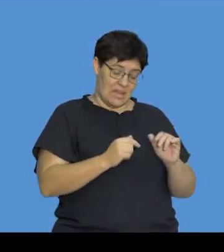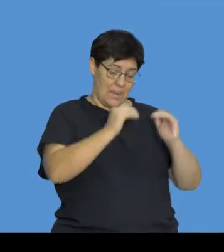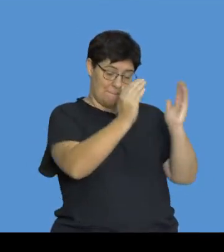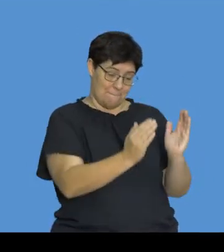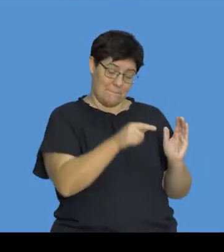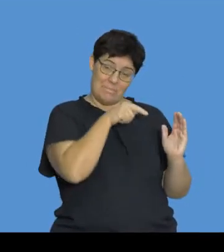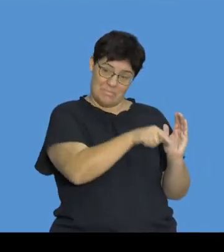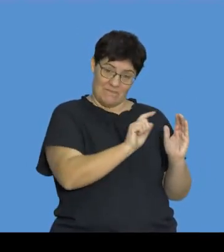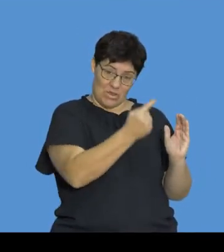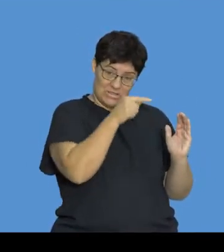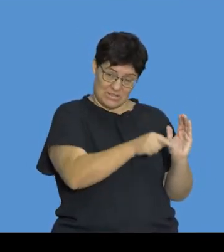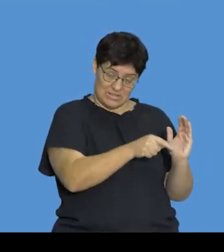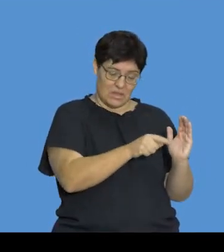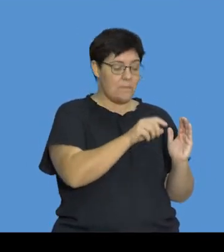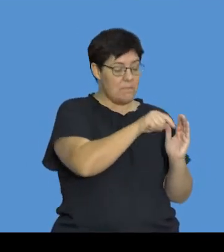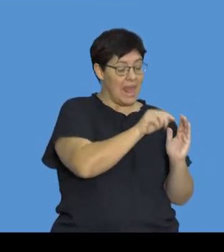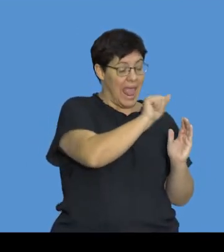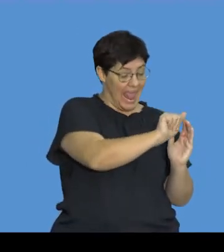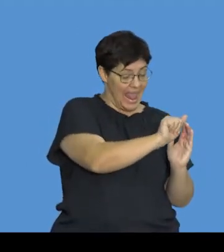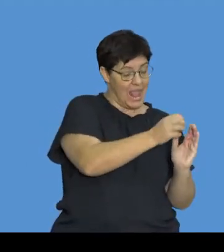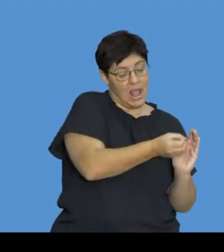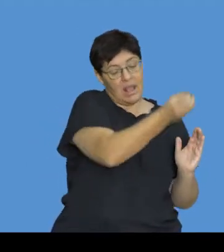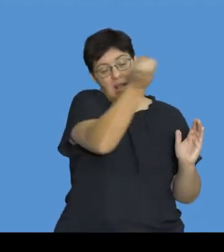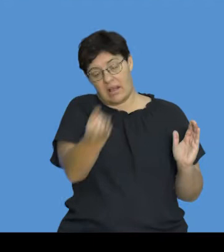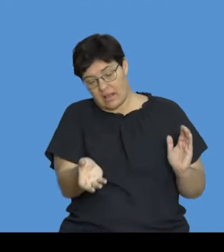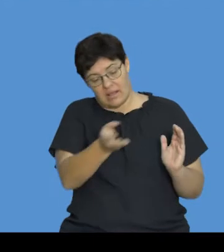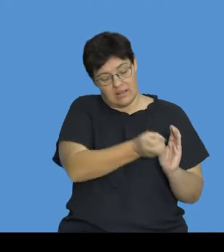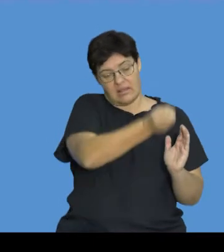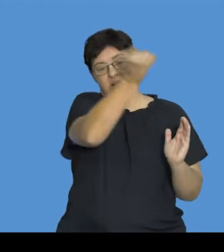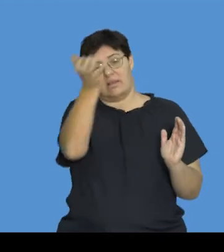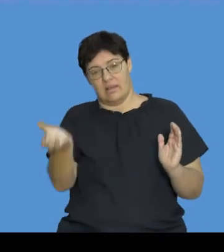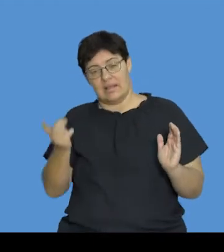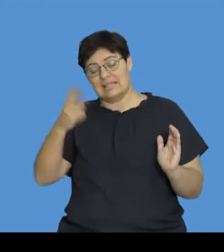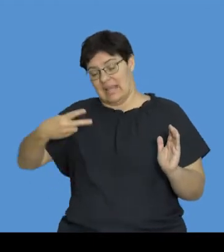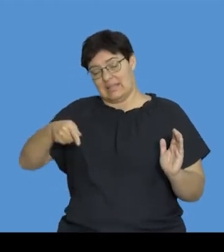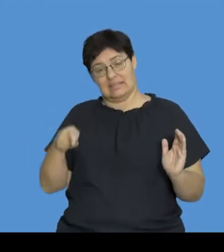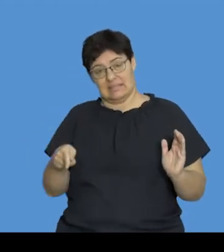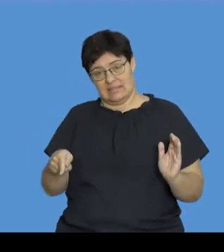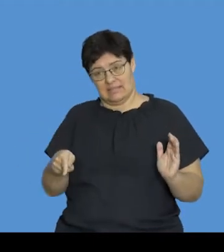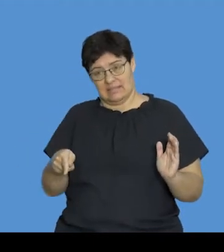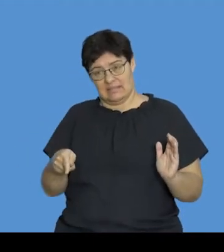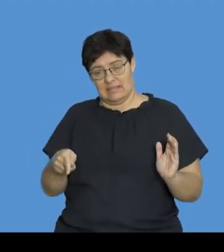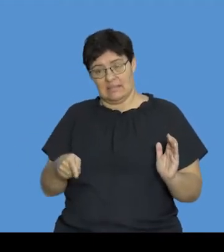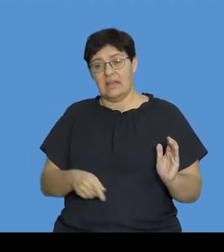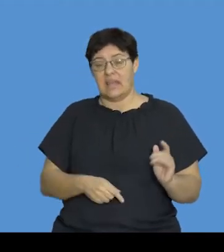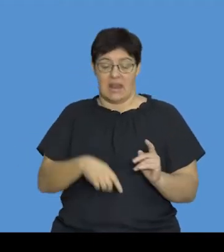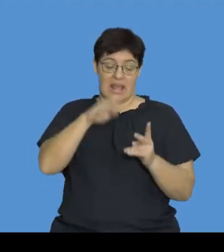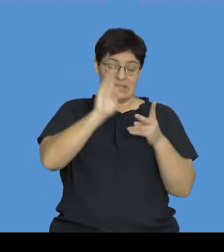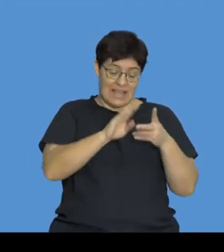first binomial and distribute it to all the terms in the second binomial. Take the second